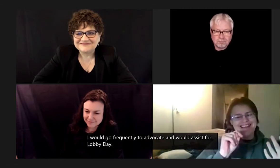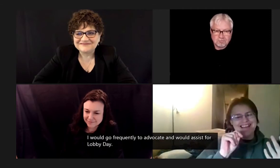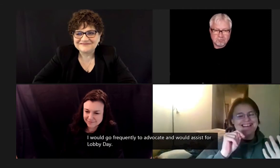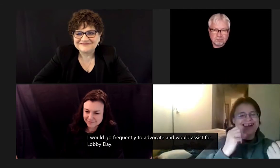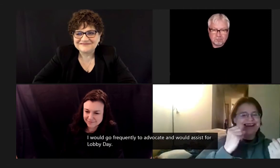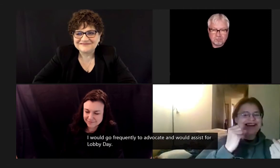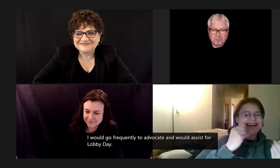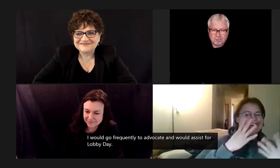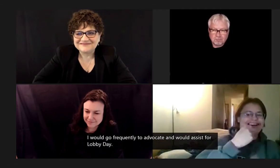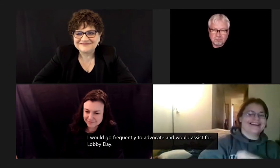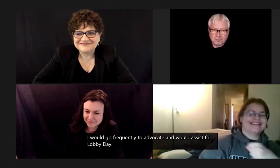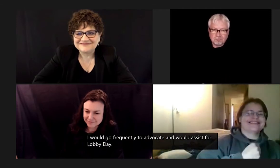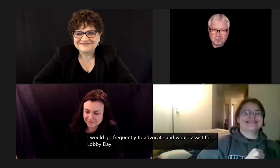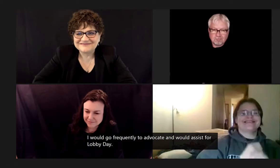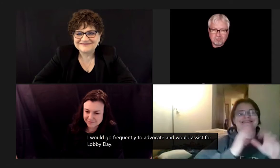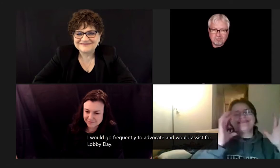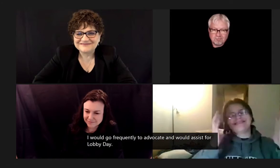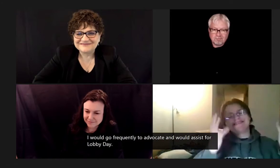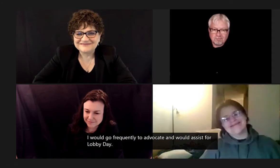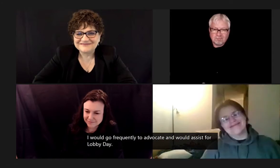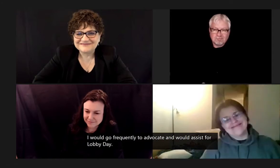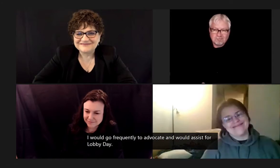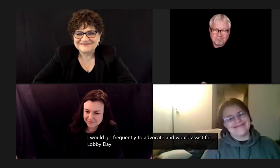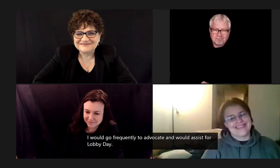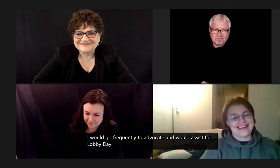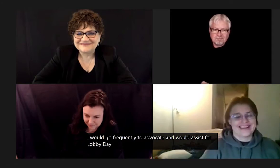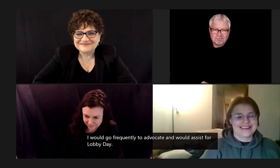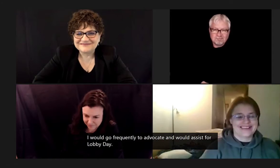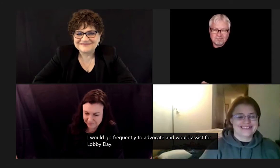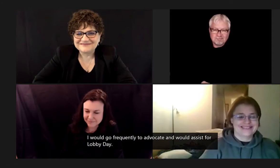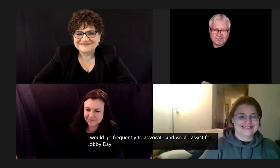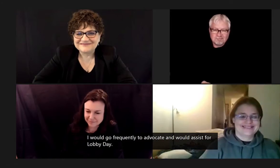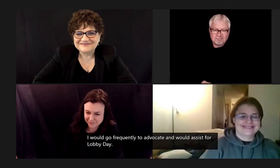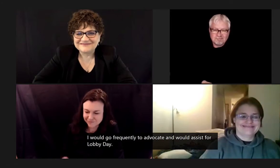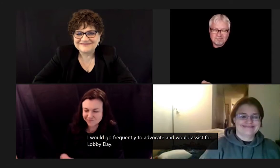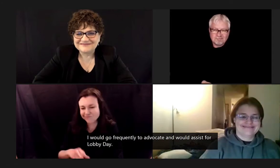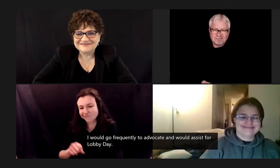I really miss the legislature and miss working there.